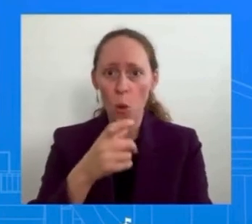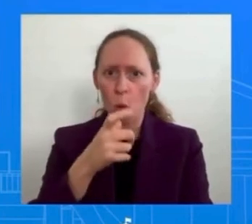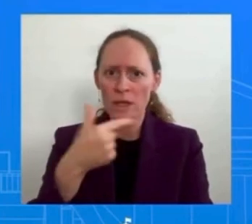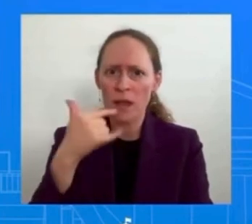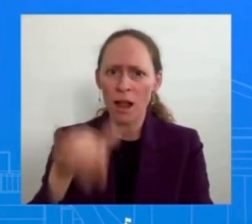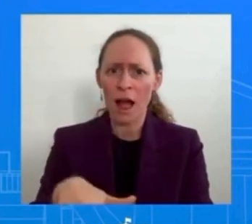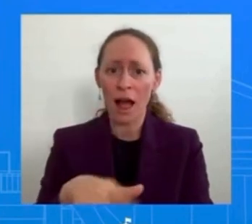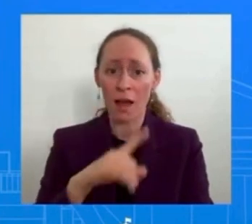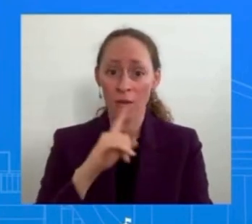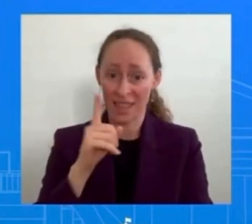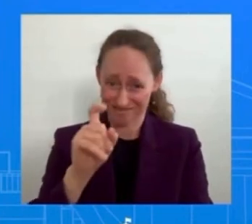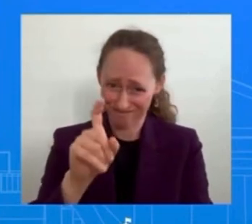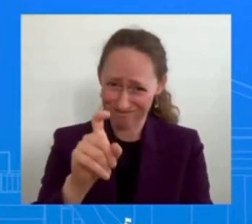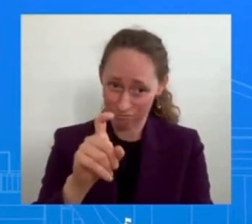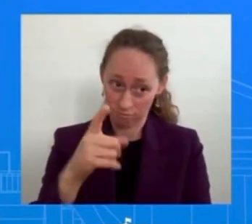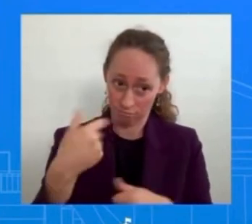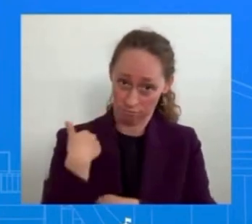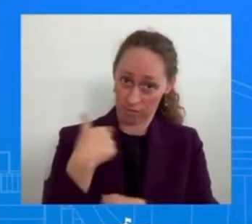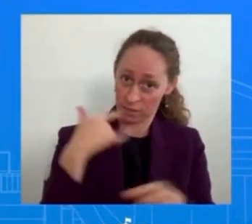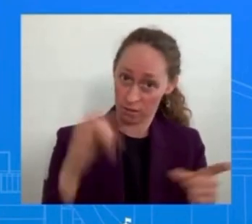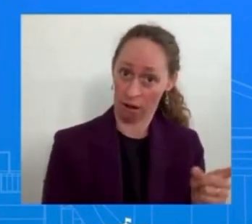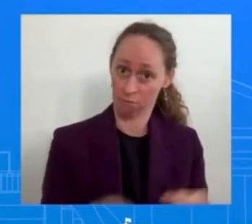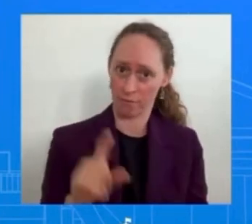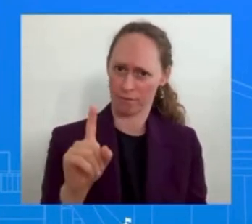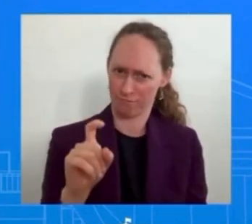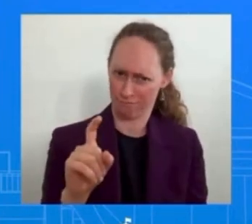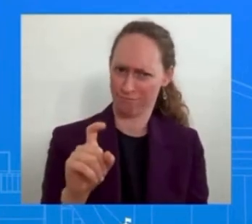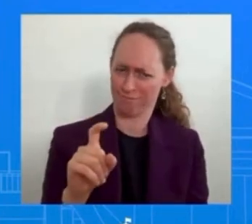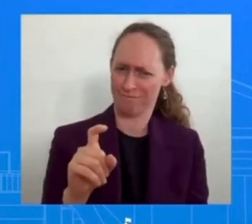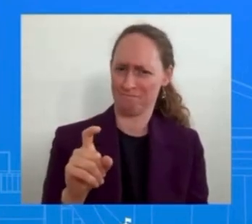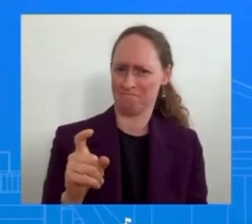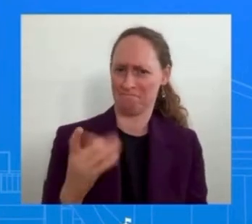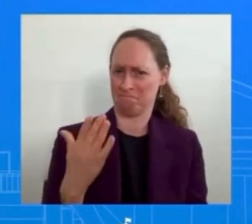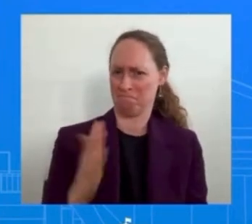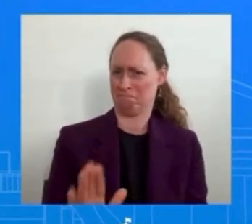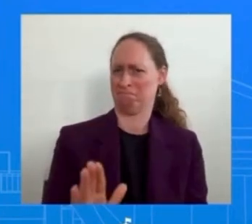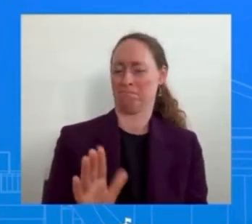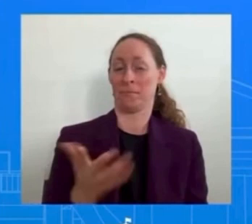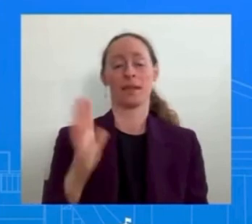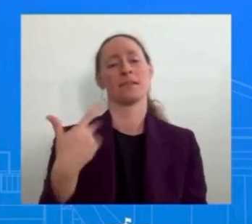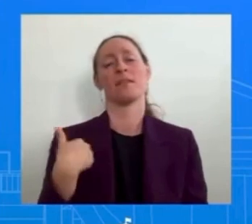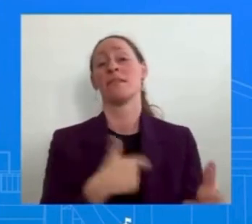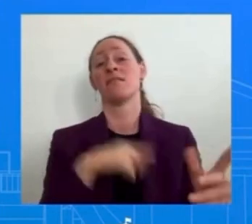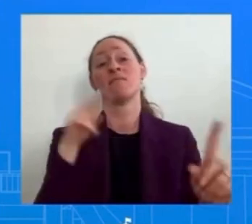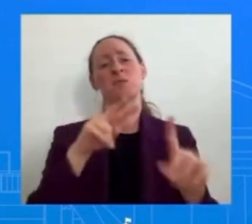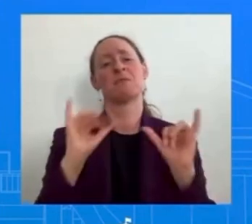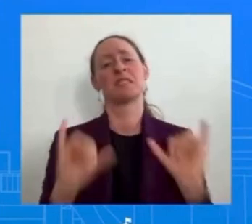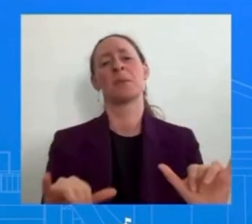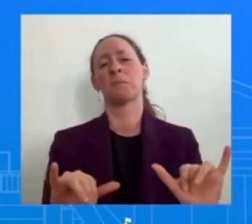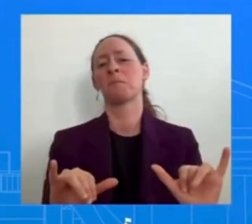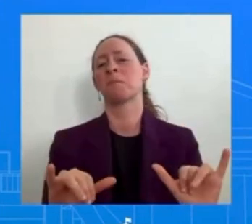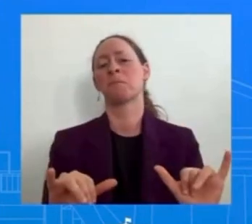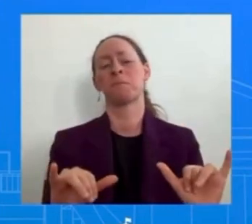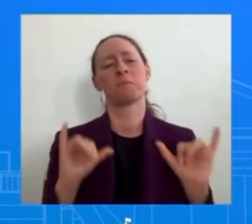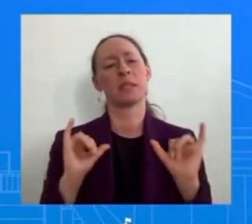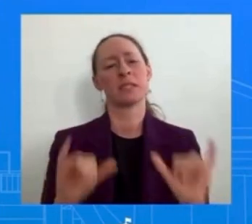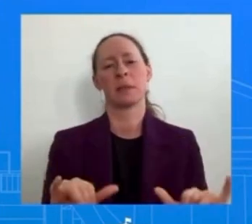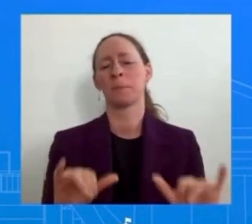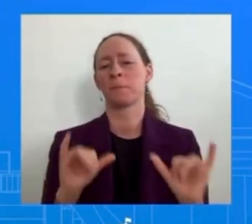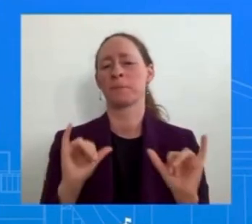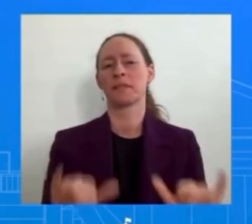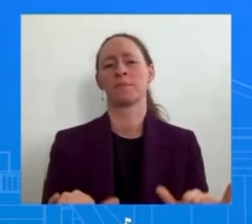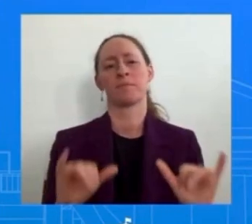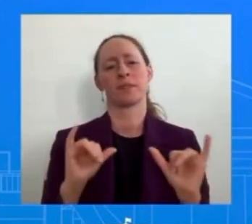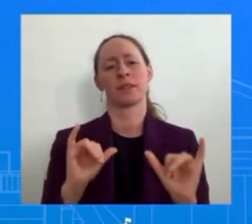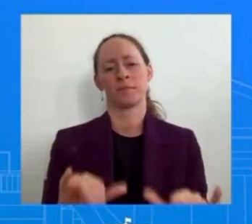None of it doesn't change anything. We want to make sure that he gets home safely, he returns to his family safely, and that's going